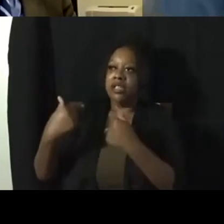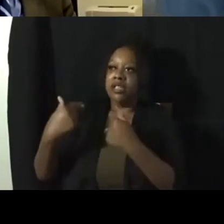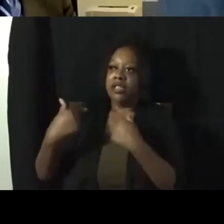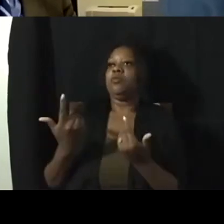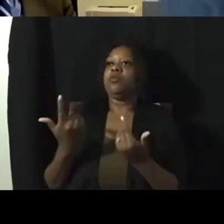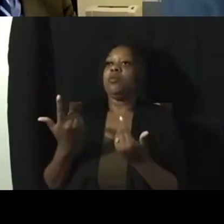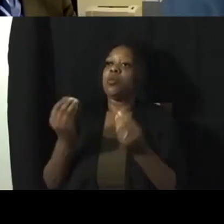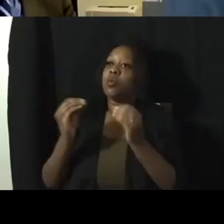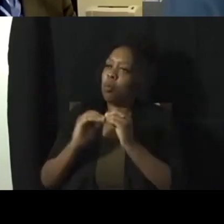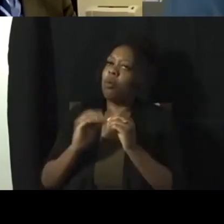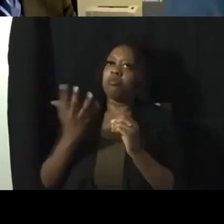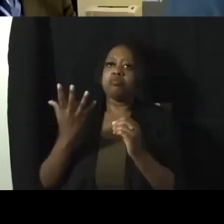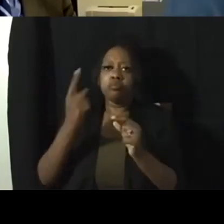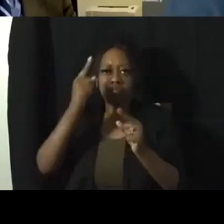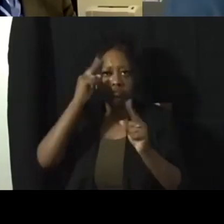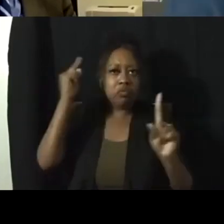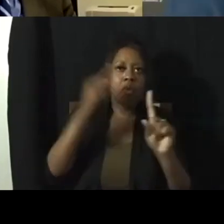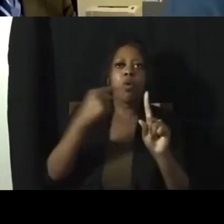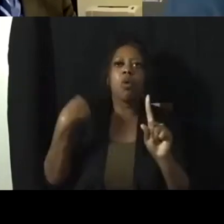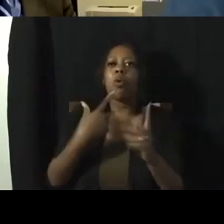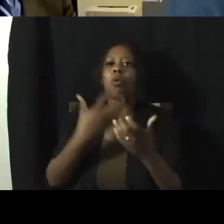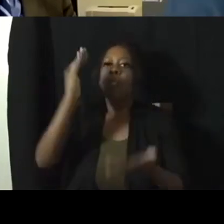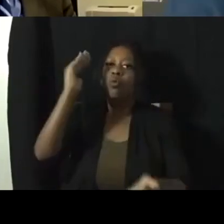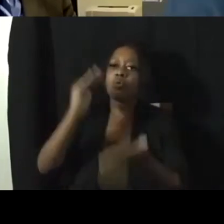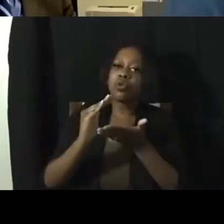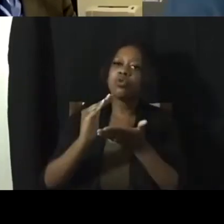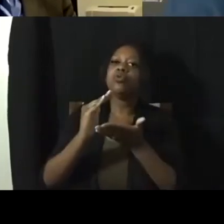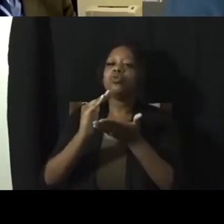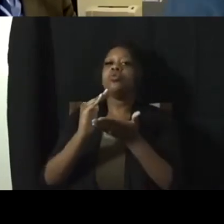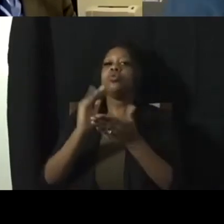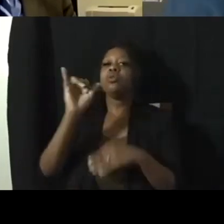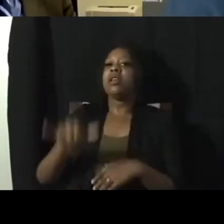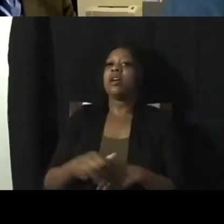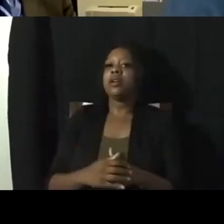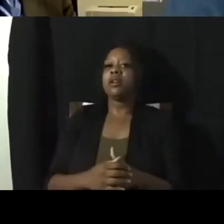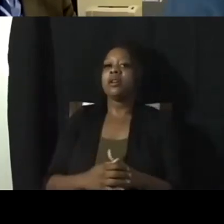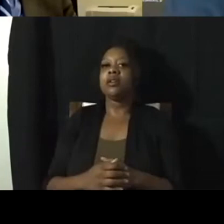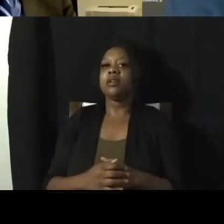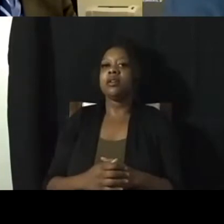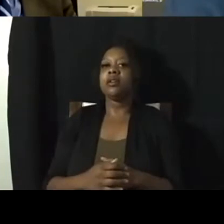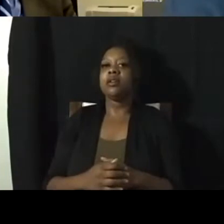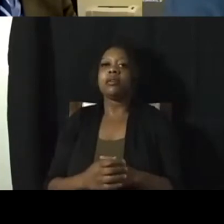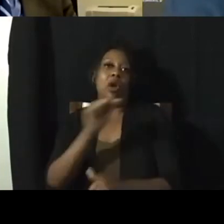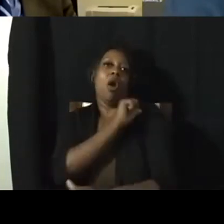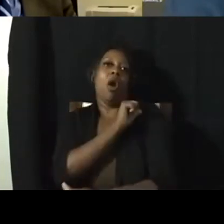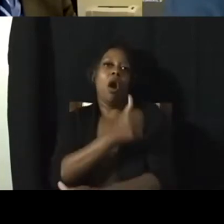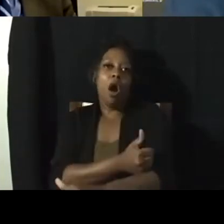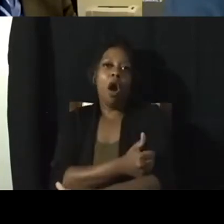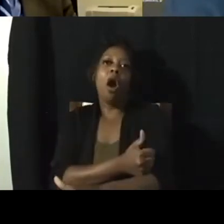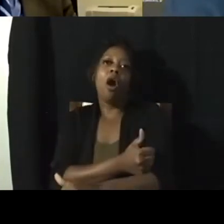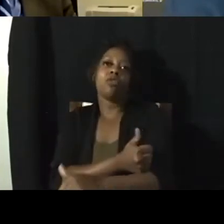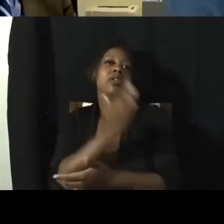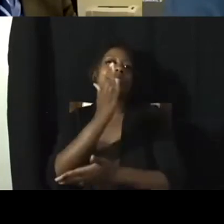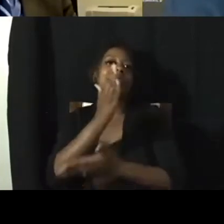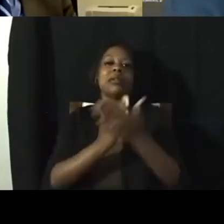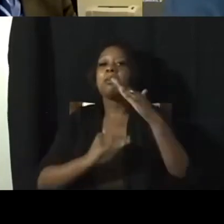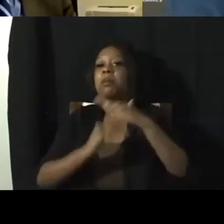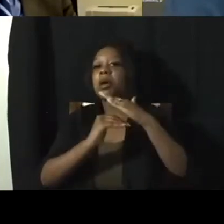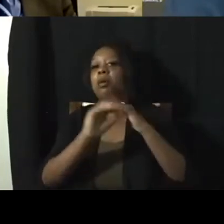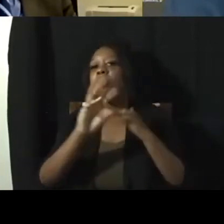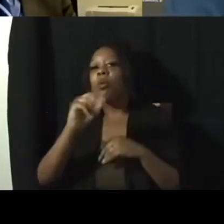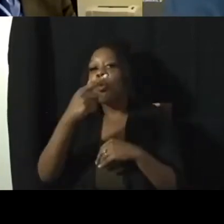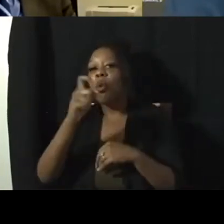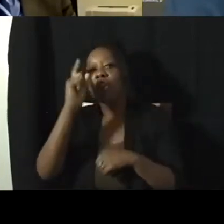Section 14C certificates, which are those that are authorized to pay a subminimum wage under the Fair Labor Standards